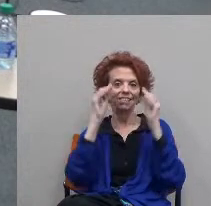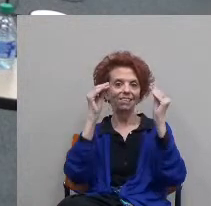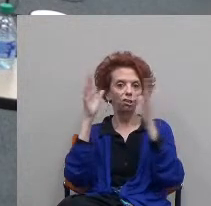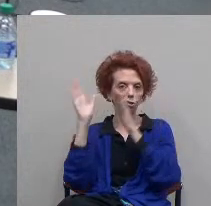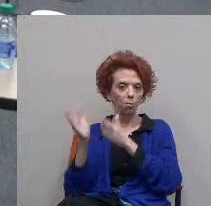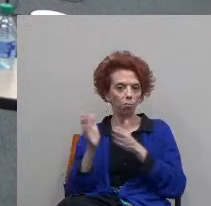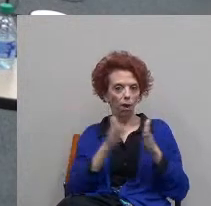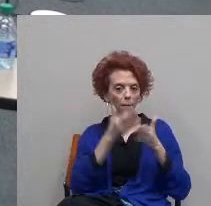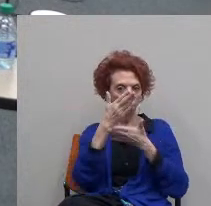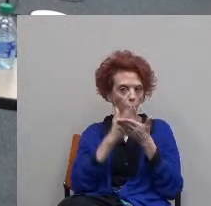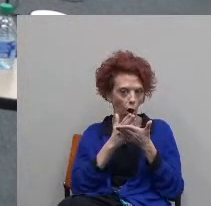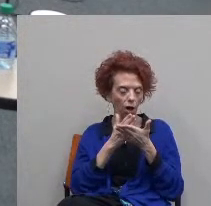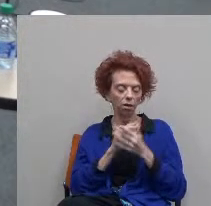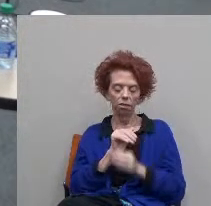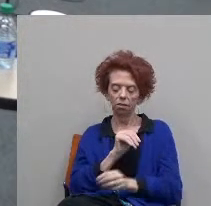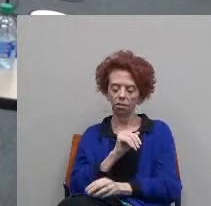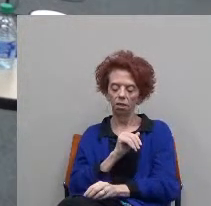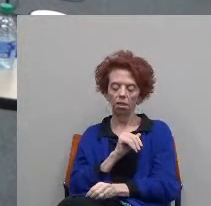program components,